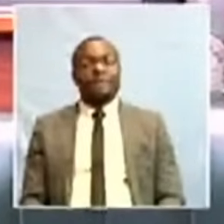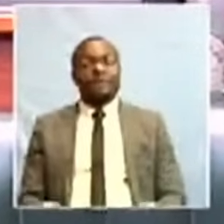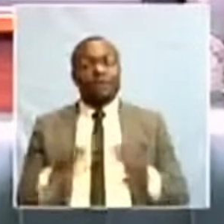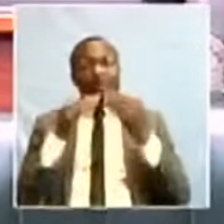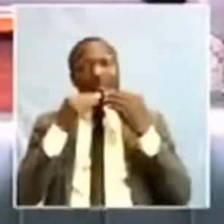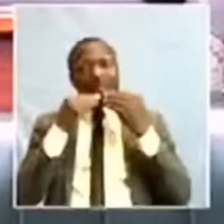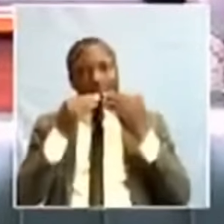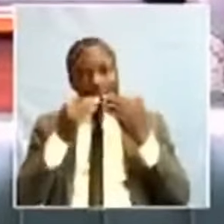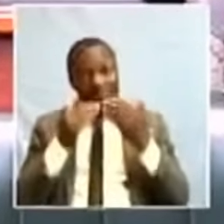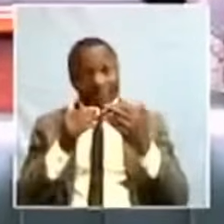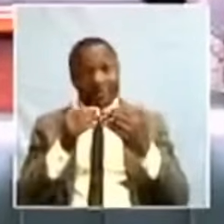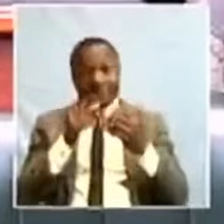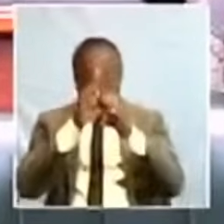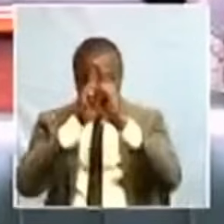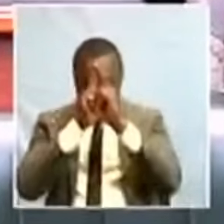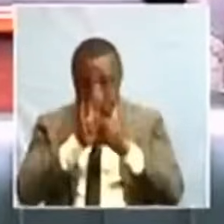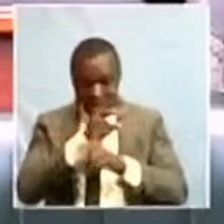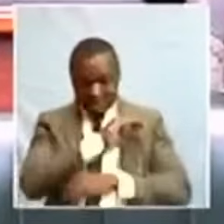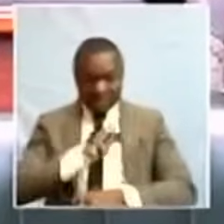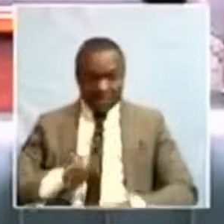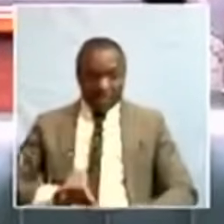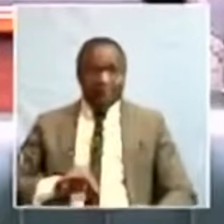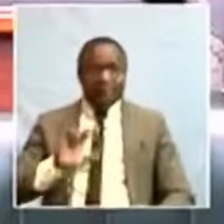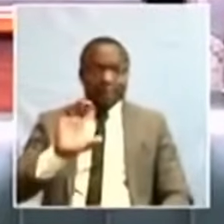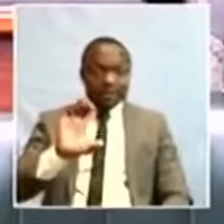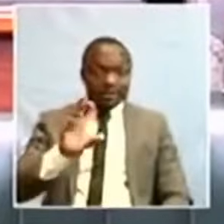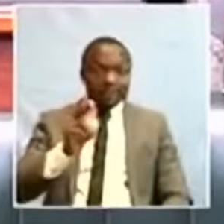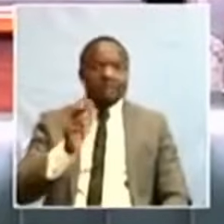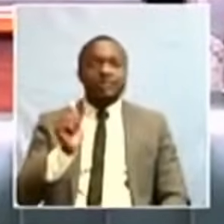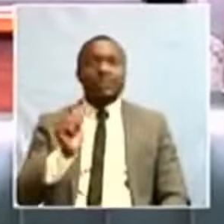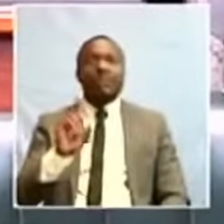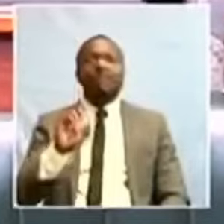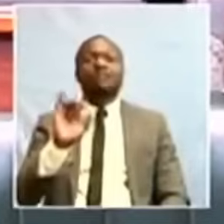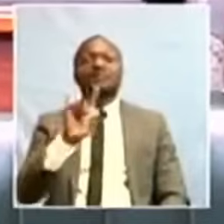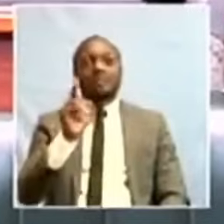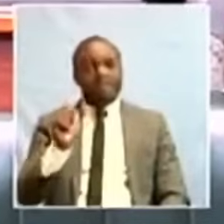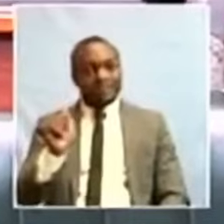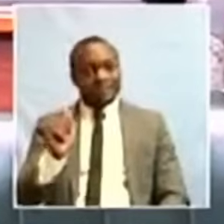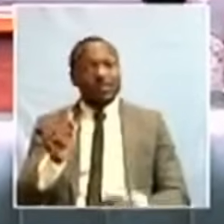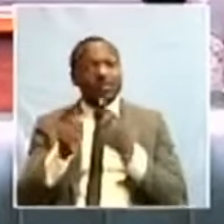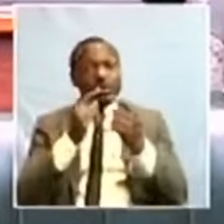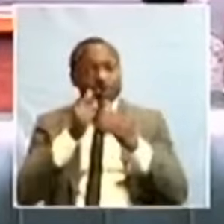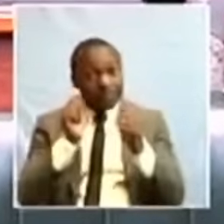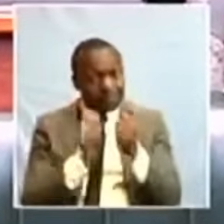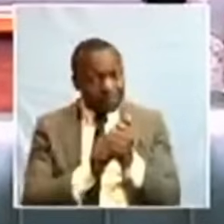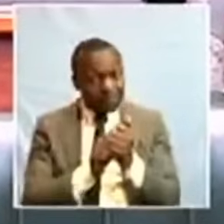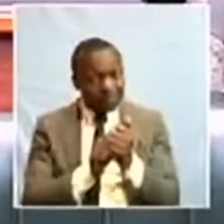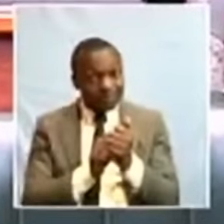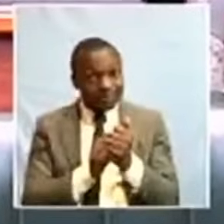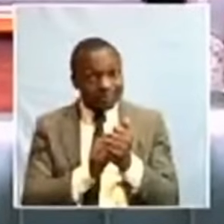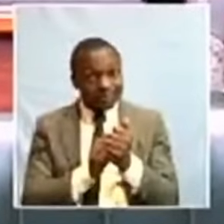Thank you, Honorable Member for Chadiza. You refer to